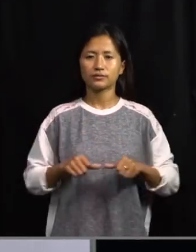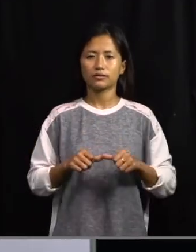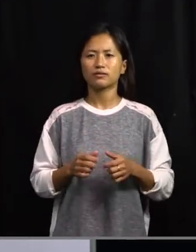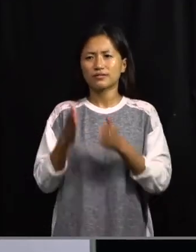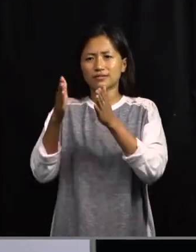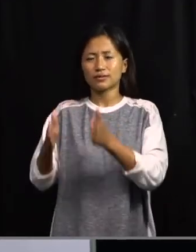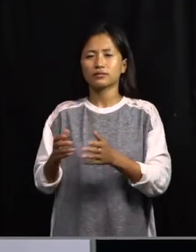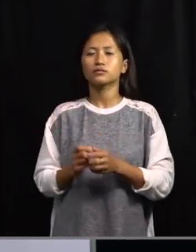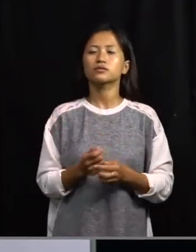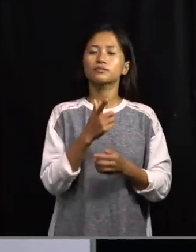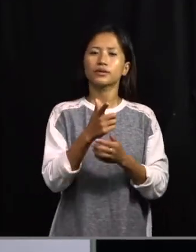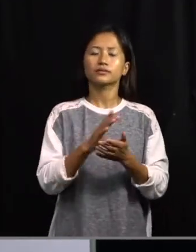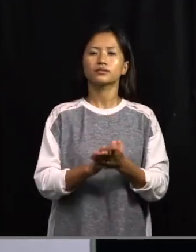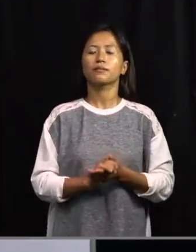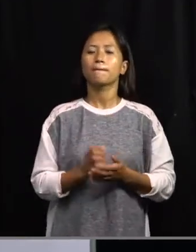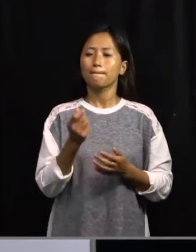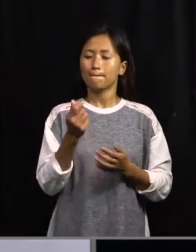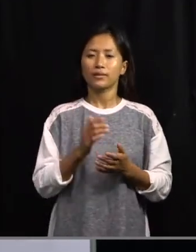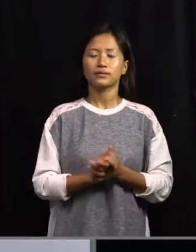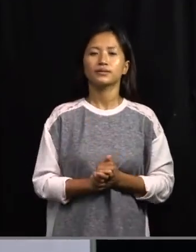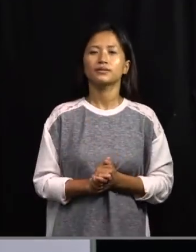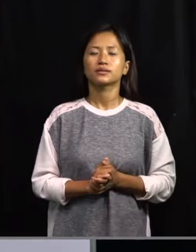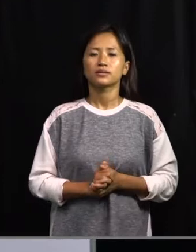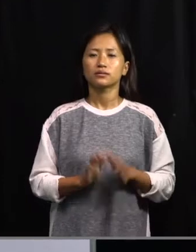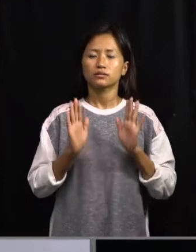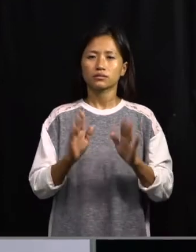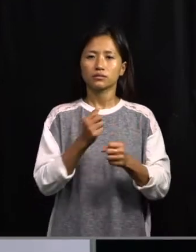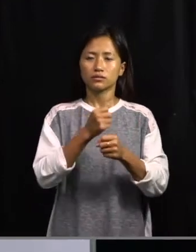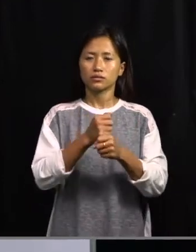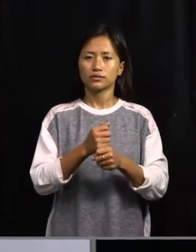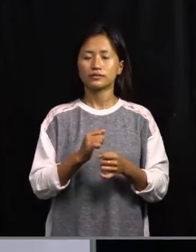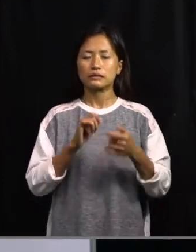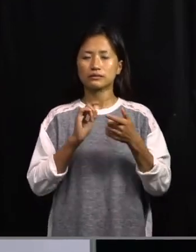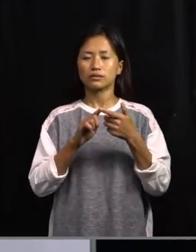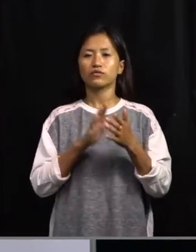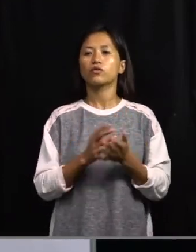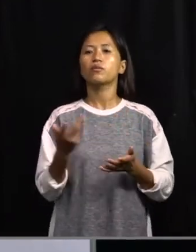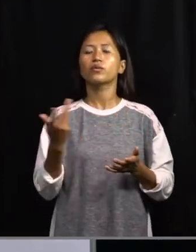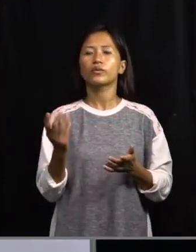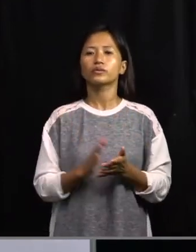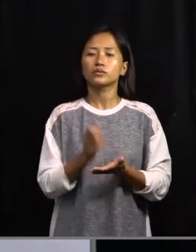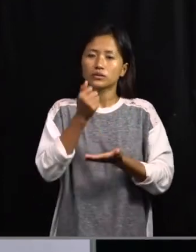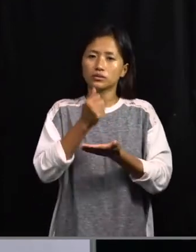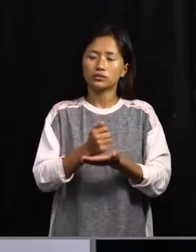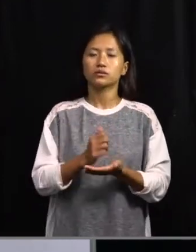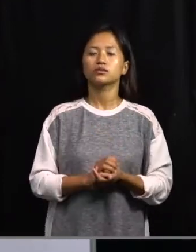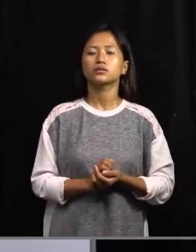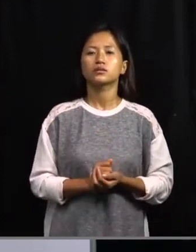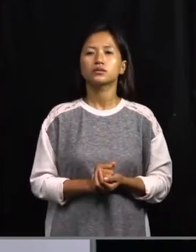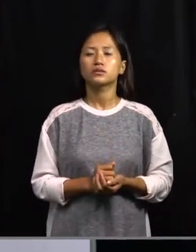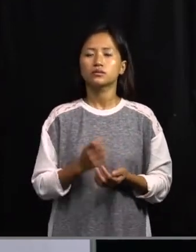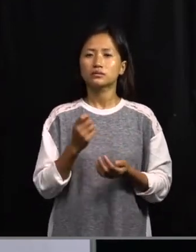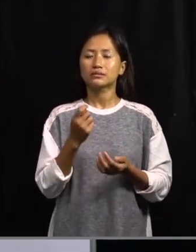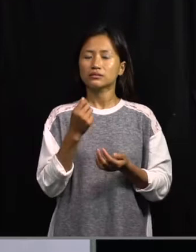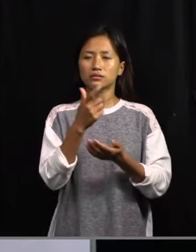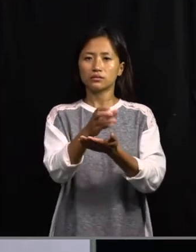money. Likewise, the government there will also have an estimation as to from where they should earn or